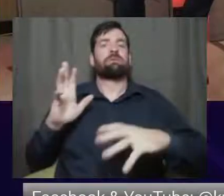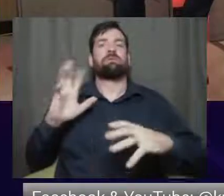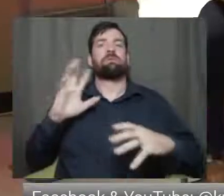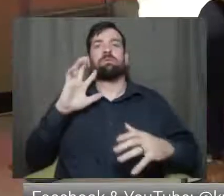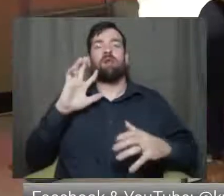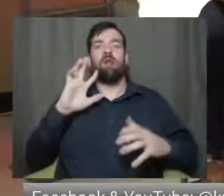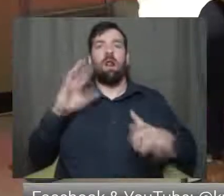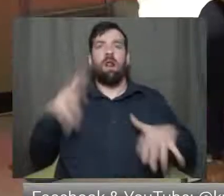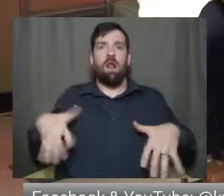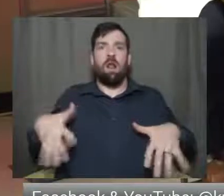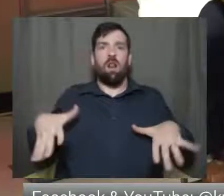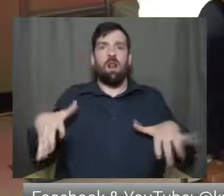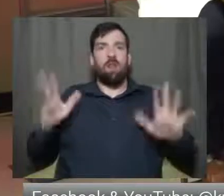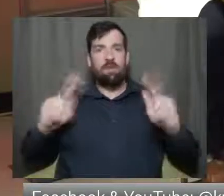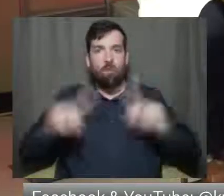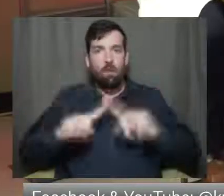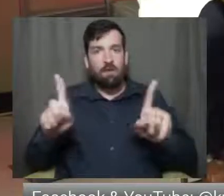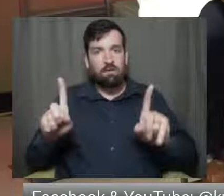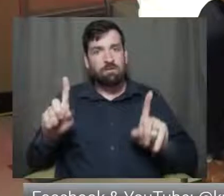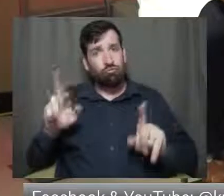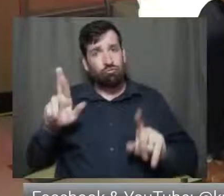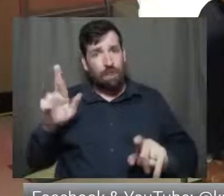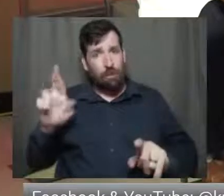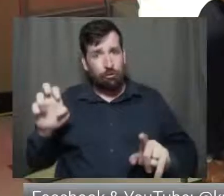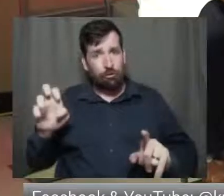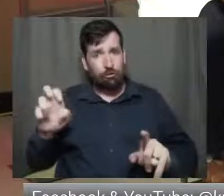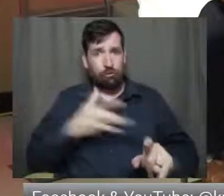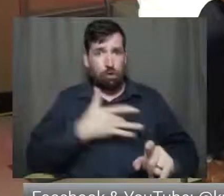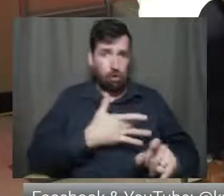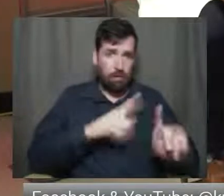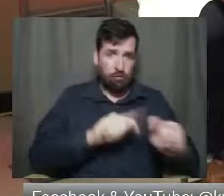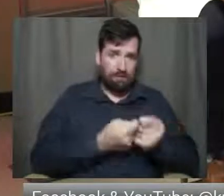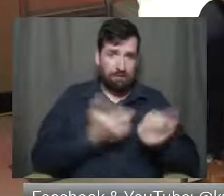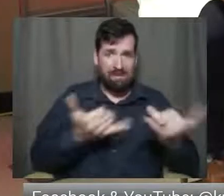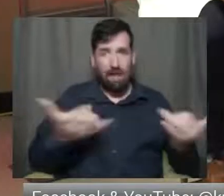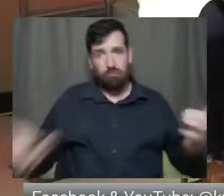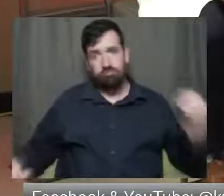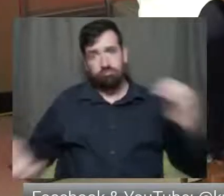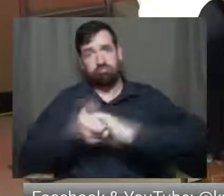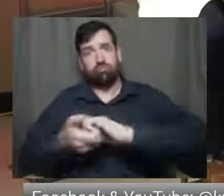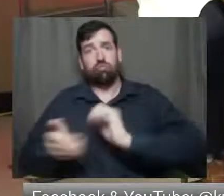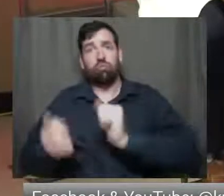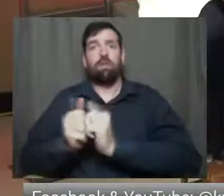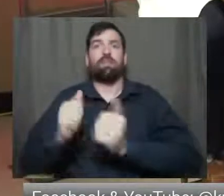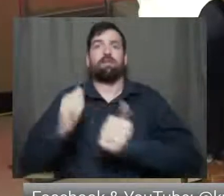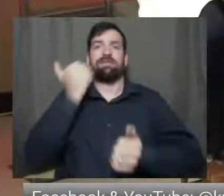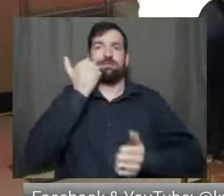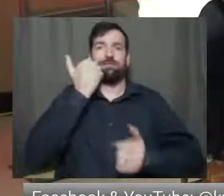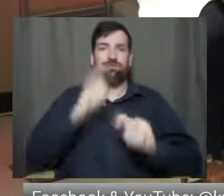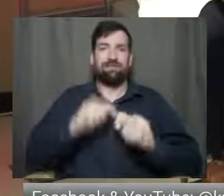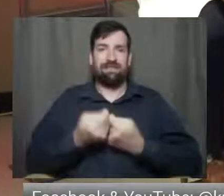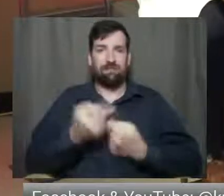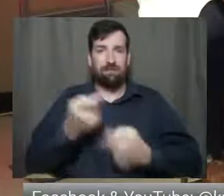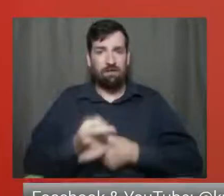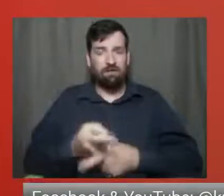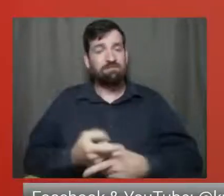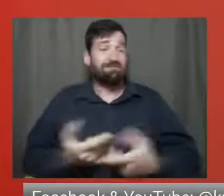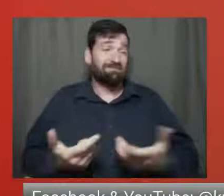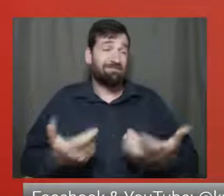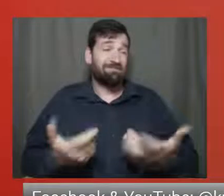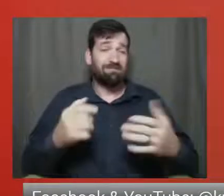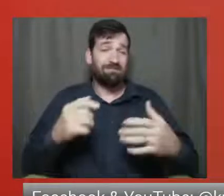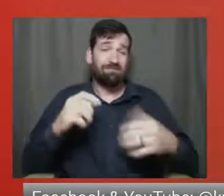instance where your cardiology team is now, hooking up with your dental team, right? But we probably work together more than